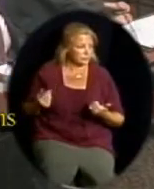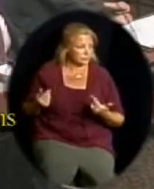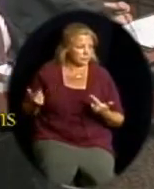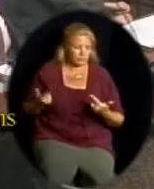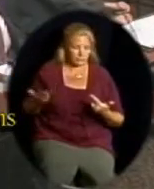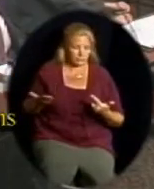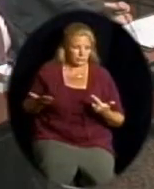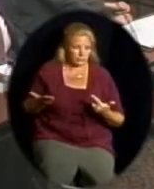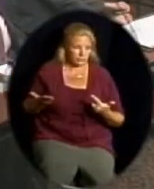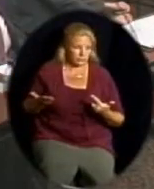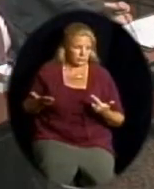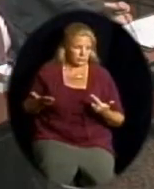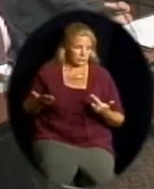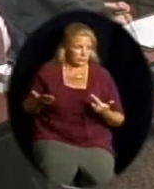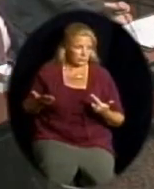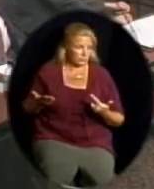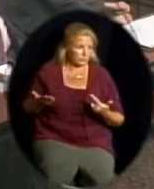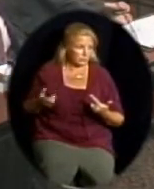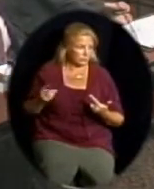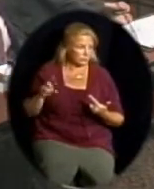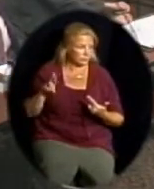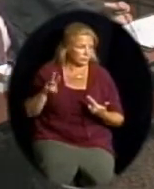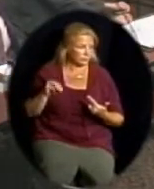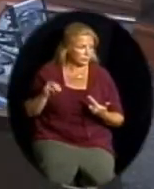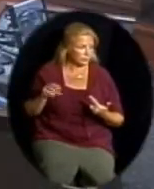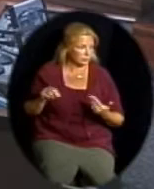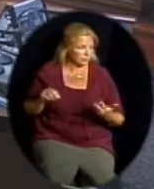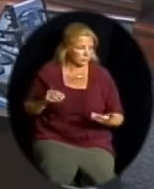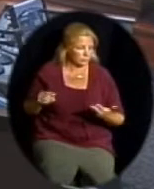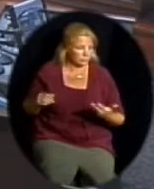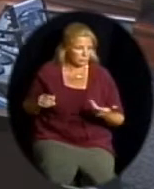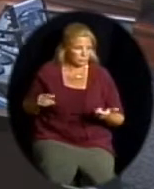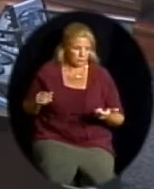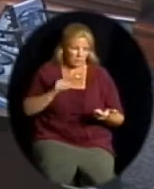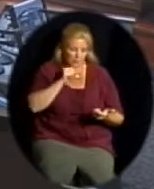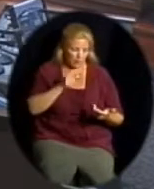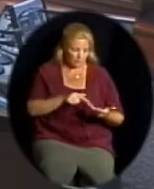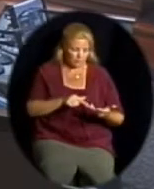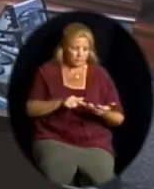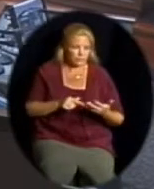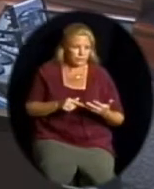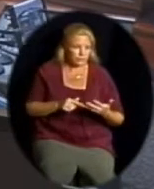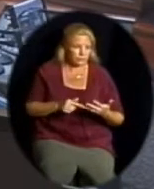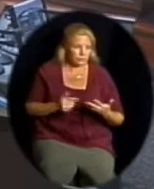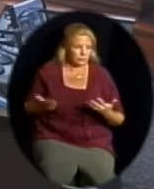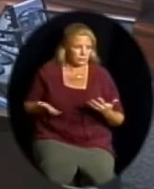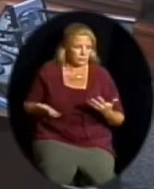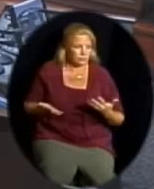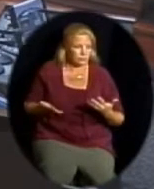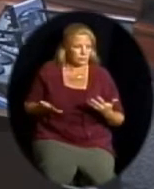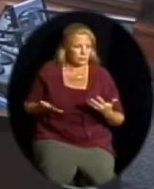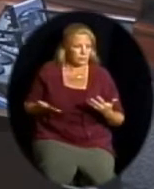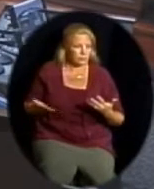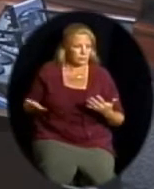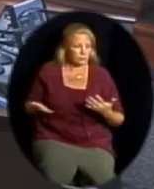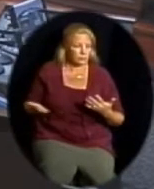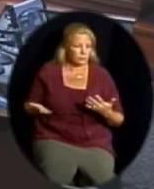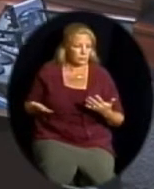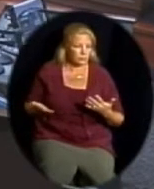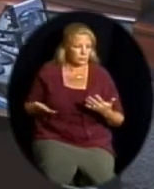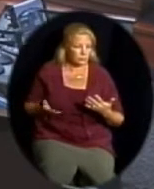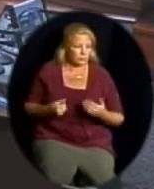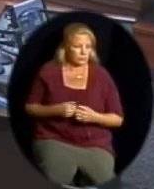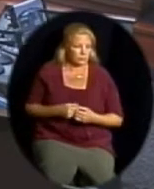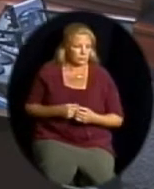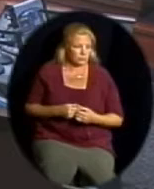Here. Dr. Drummond? Mr. Gilmore? Here. Mr. Parker? Here. Mr. Poland? Here.